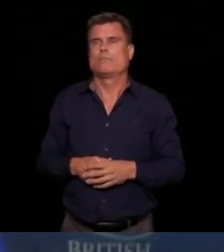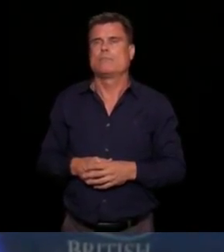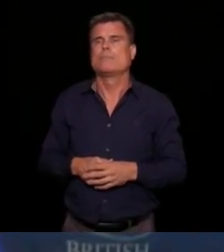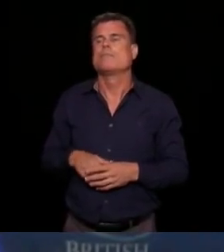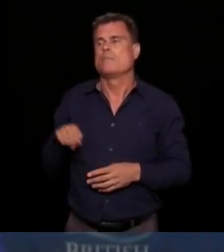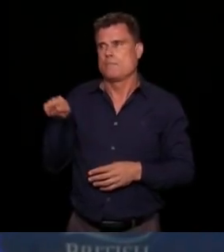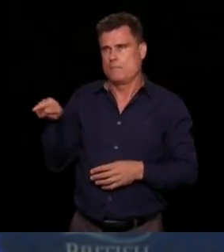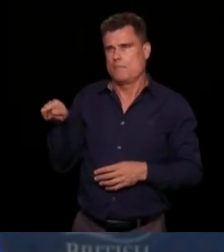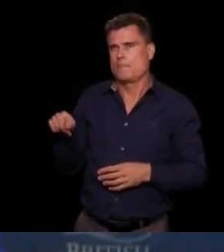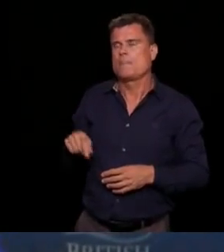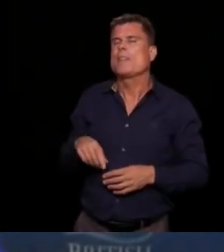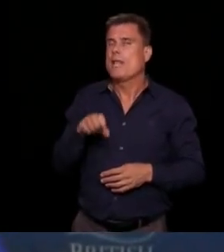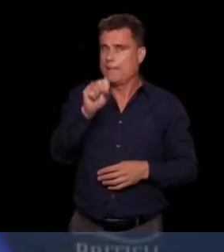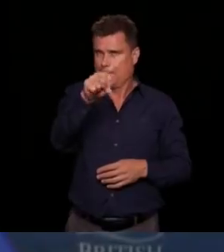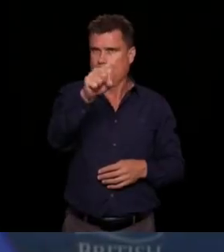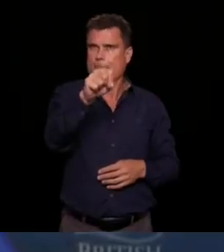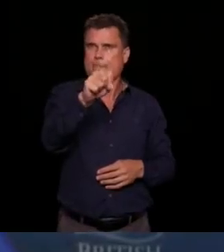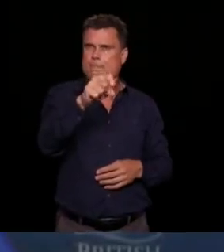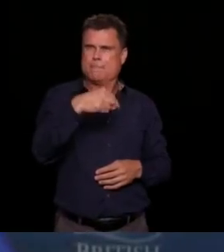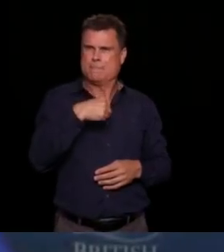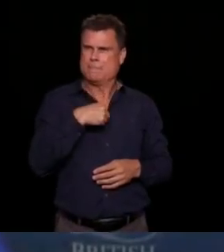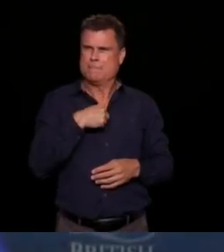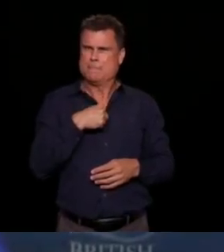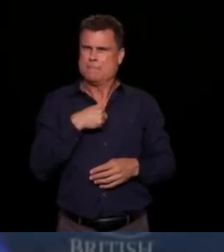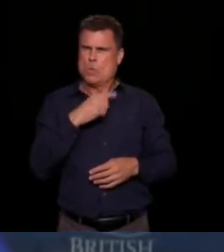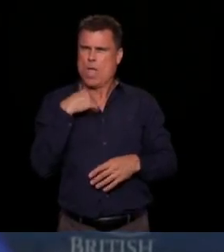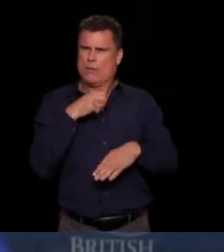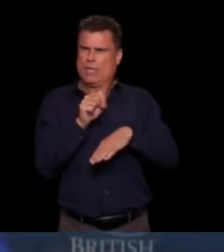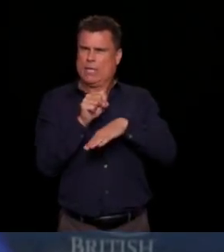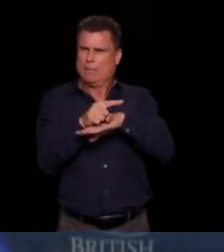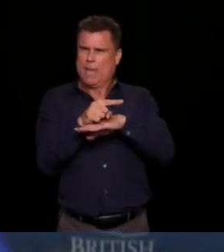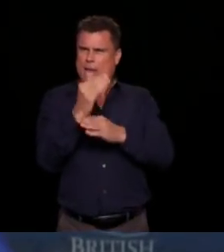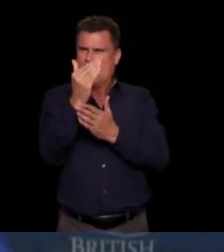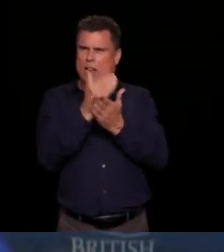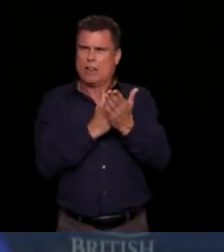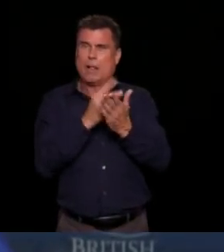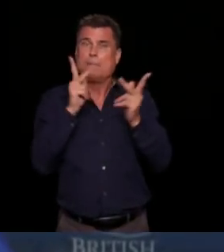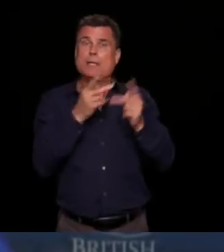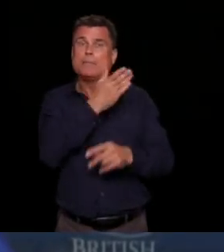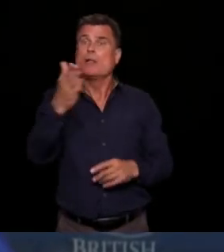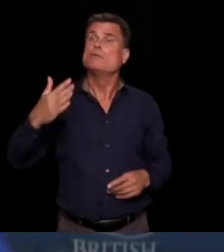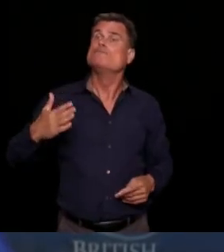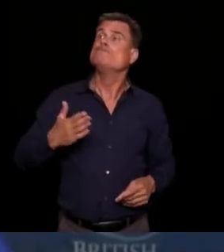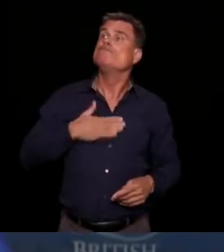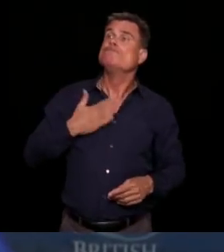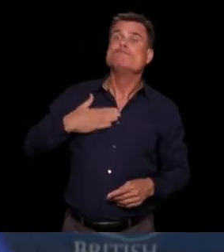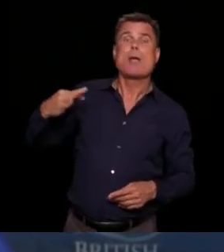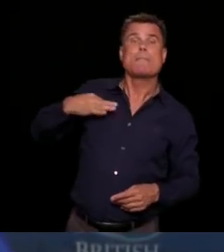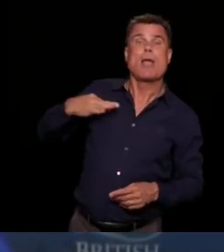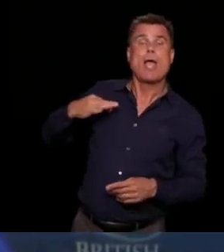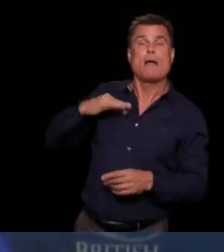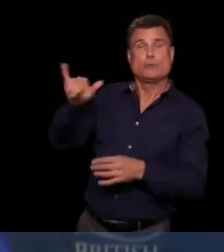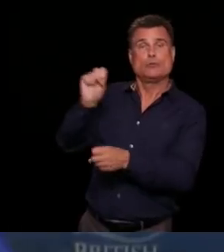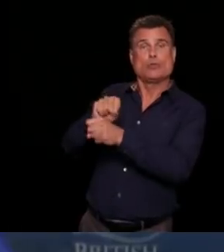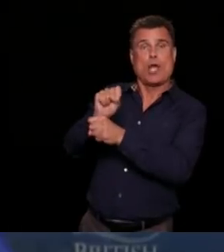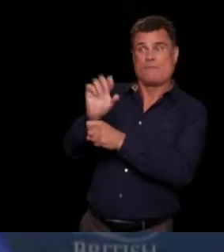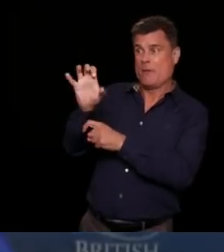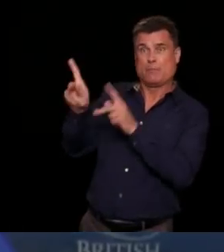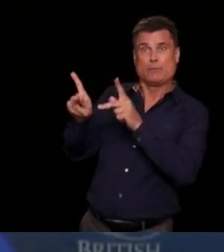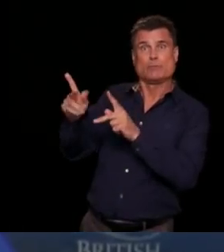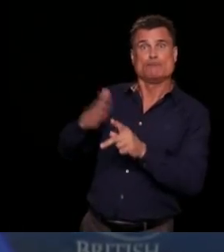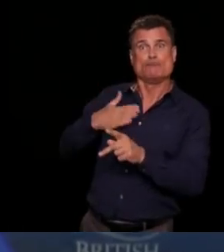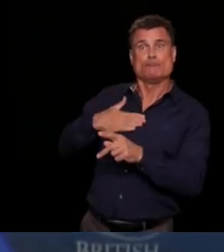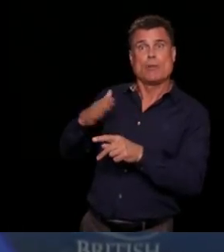forgive me, I don't have in front of me the email for people who may be interested in these positions, but in front of me, but